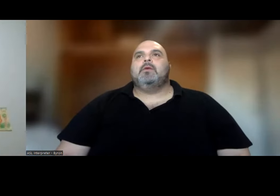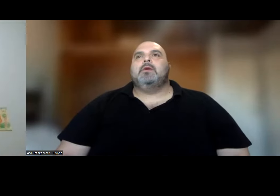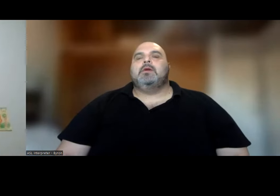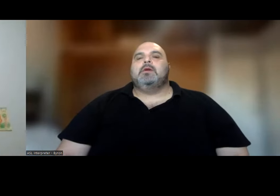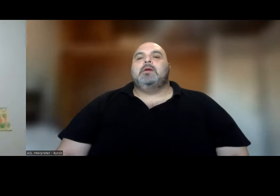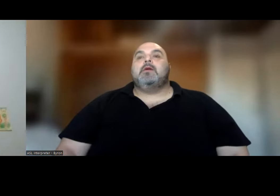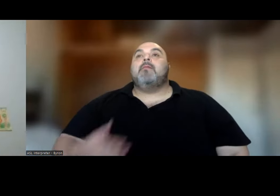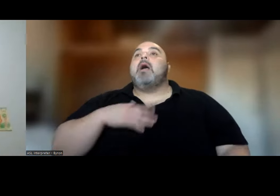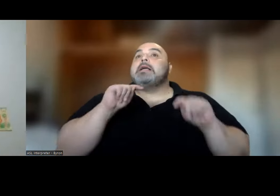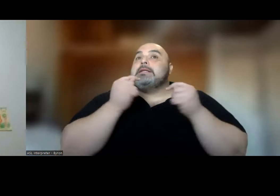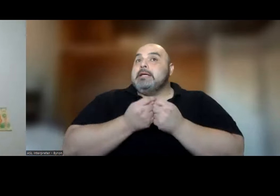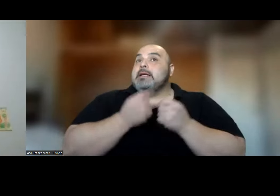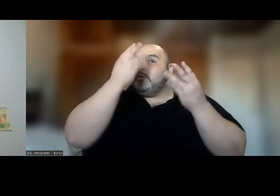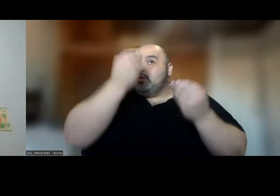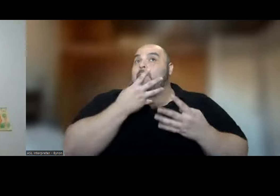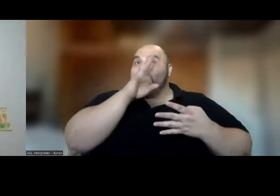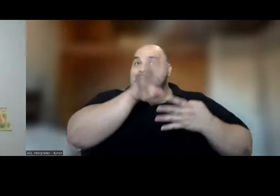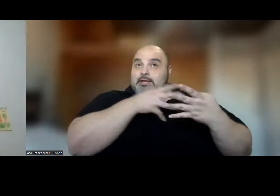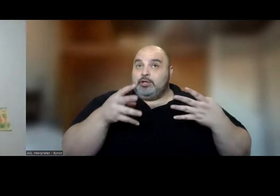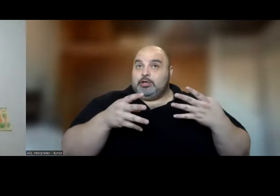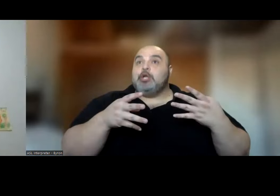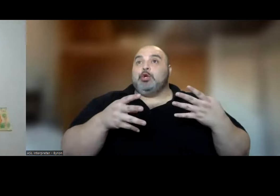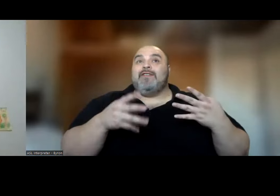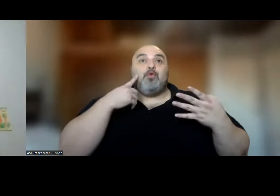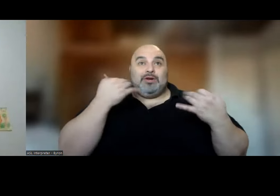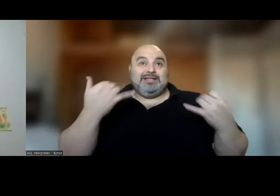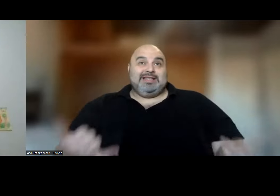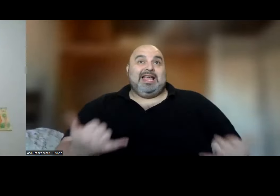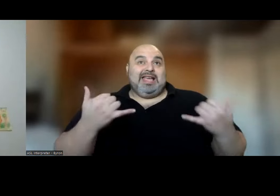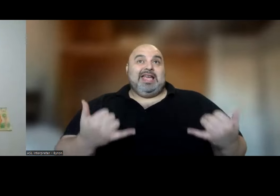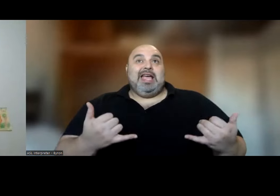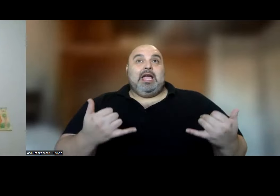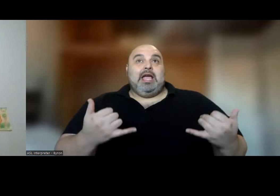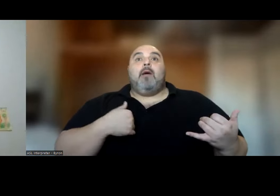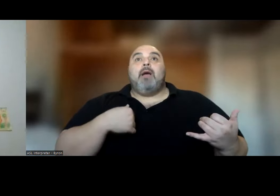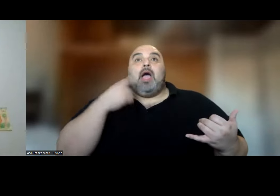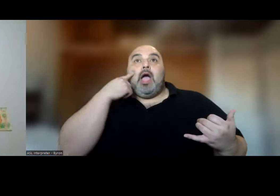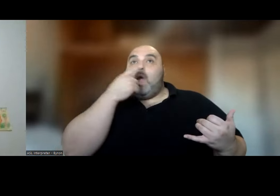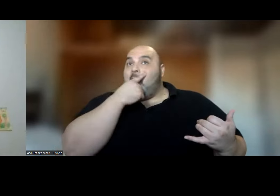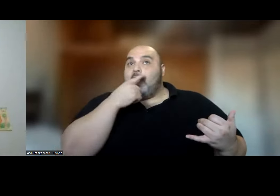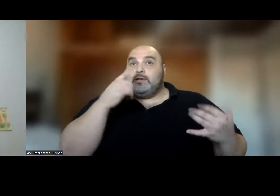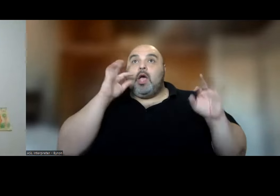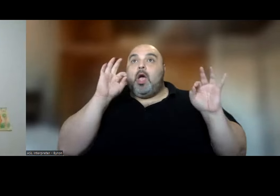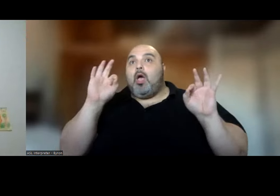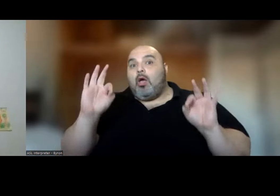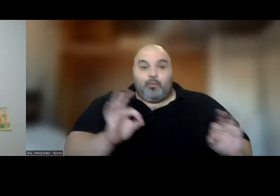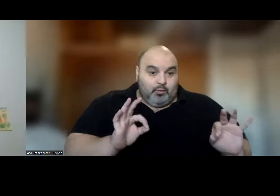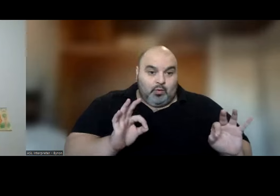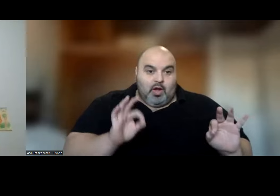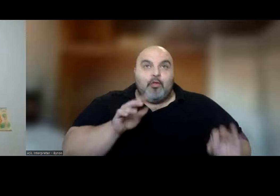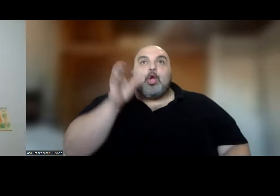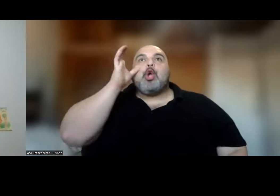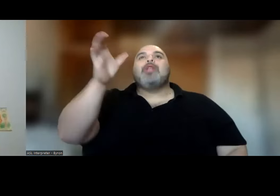My team shared with me the agenda, what you guys are up to today. I have to say my eyes always gravitate to this concept of how